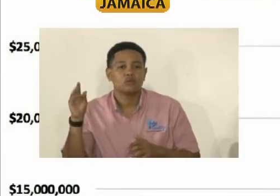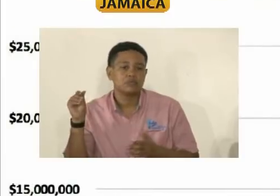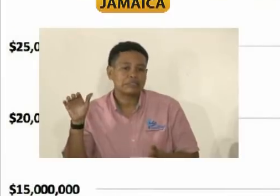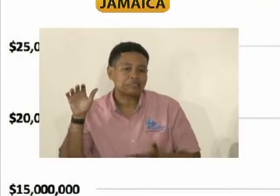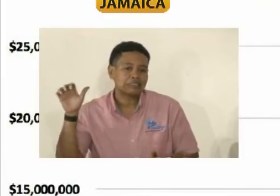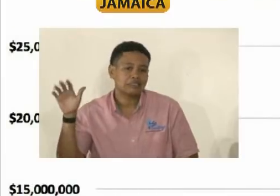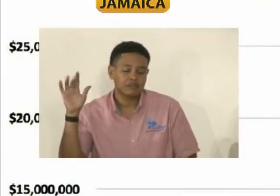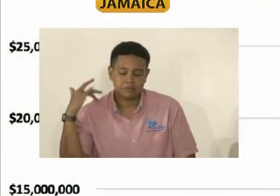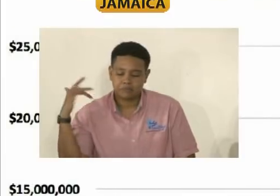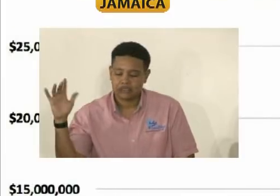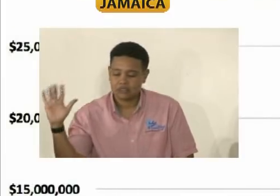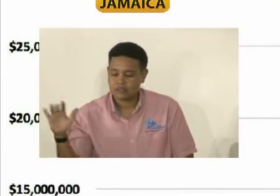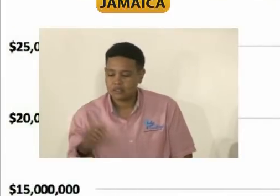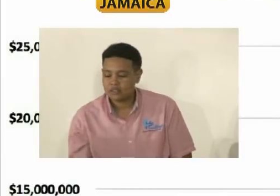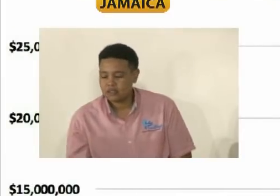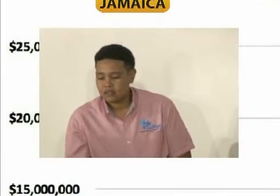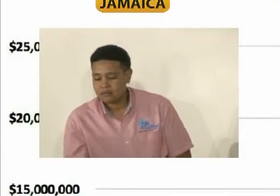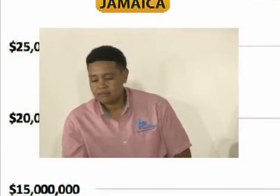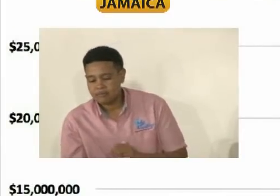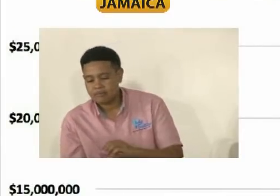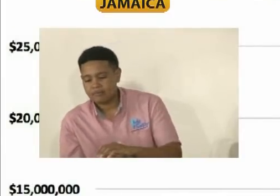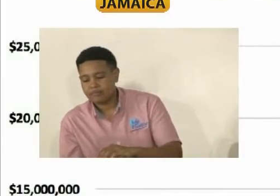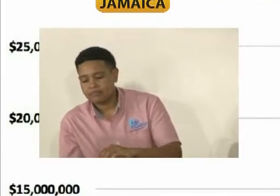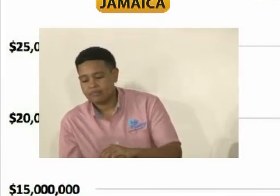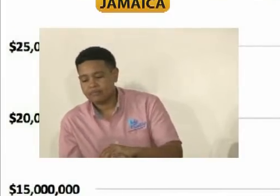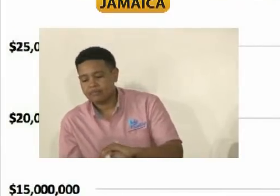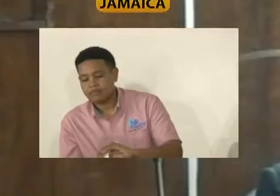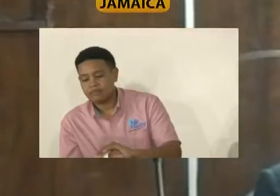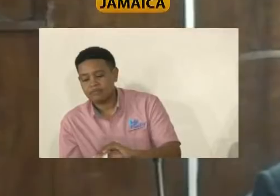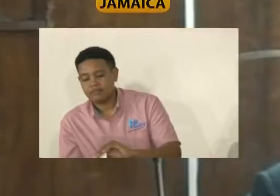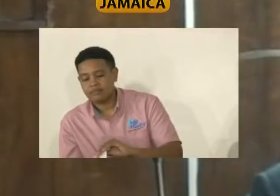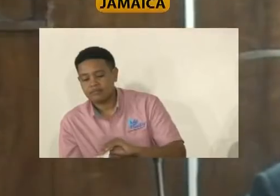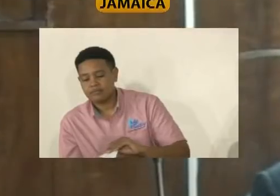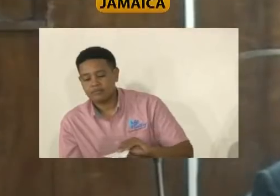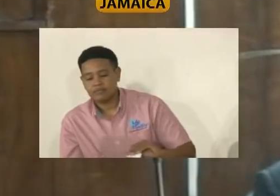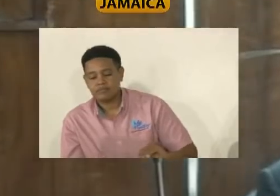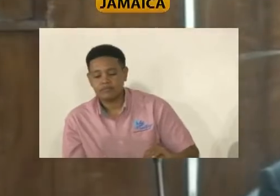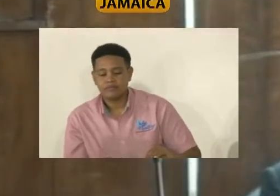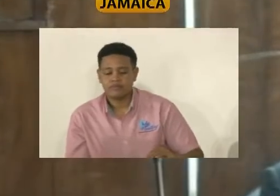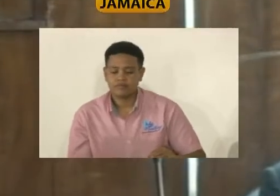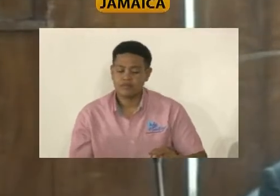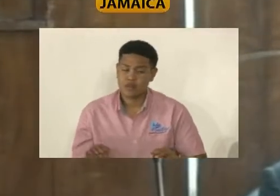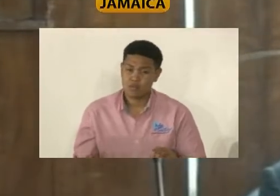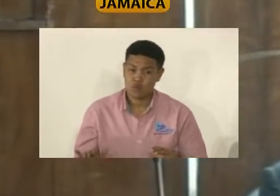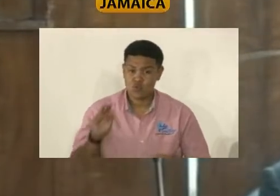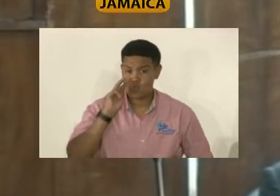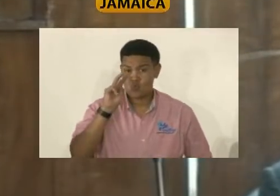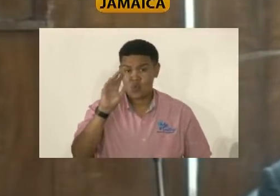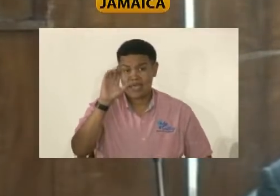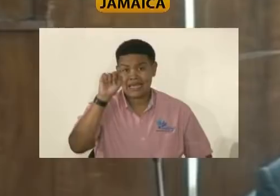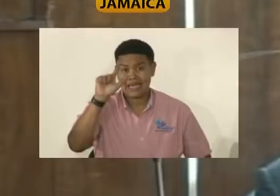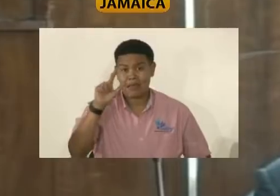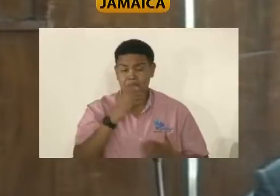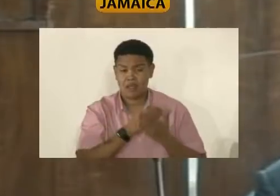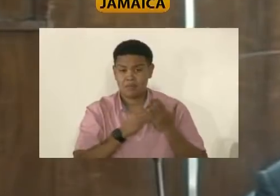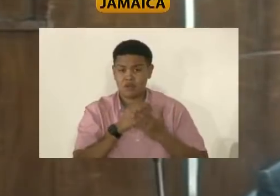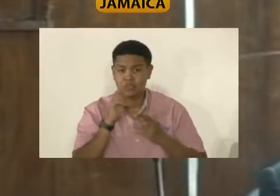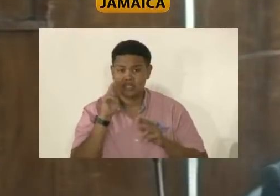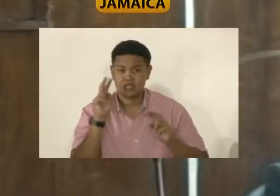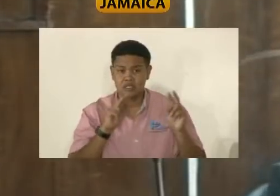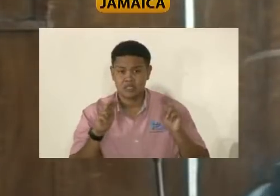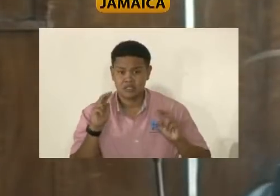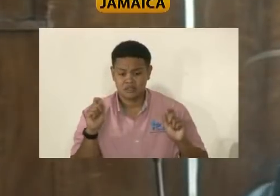that. But it is particularly dramatic when we look at the capital budget, which is the next